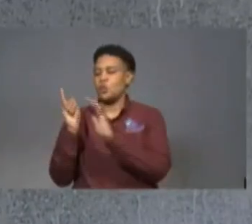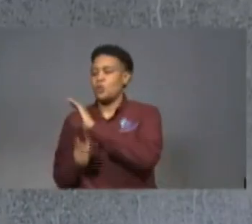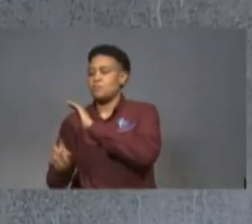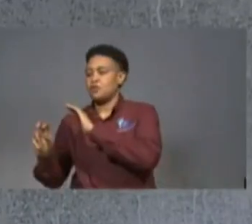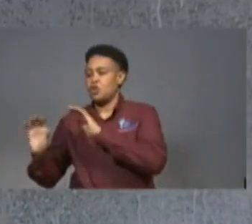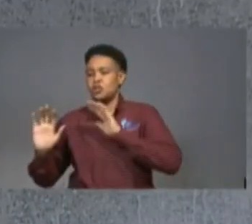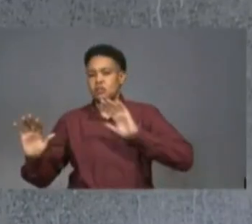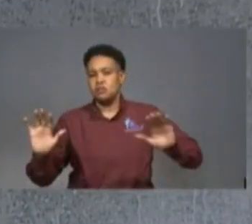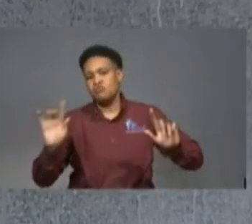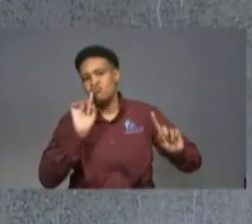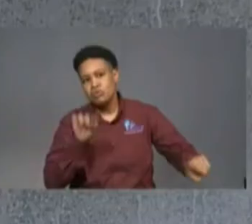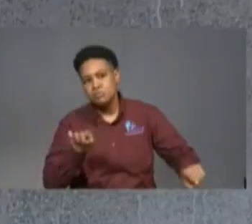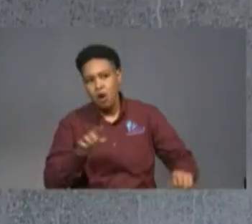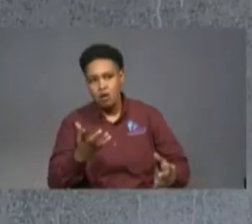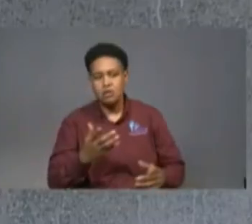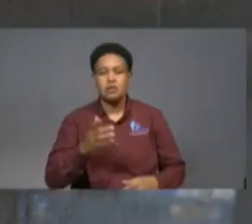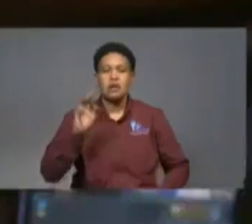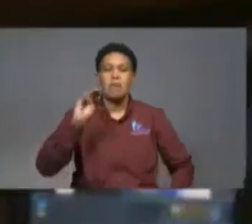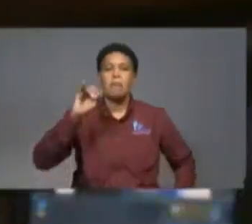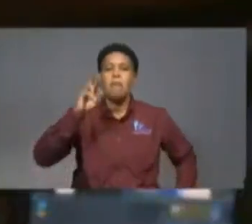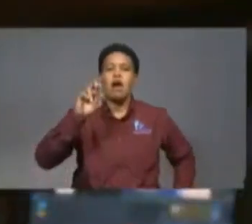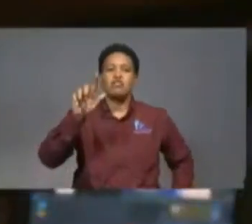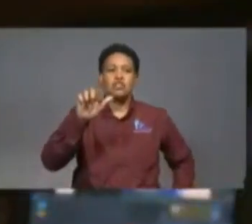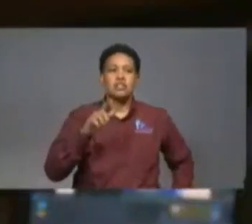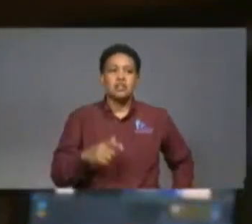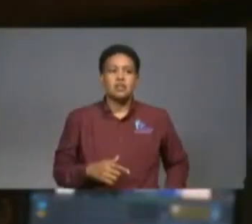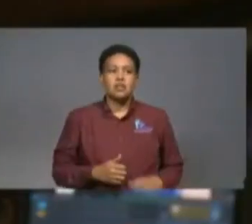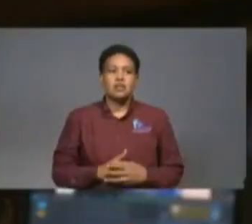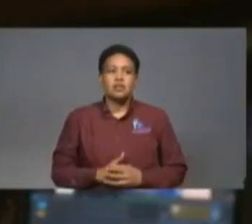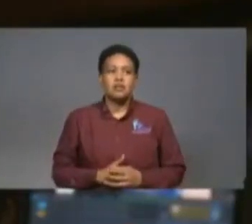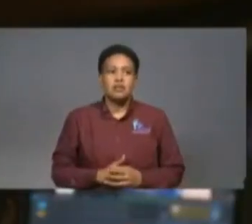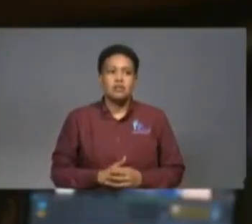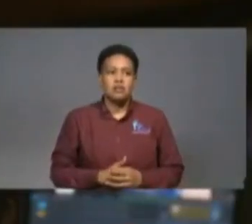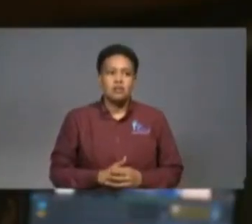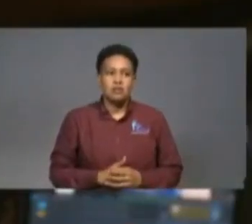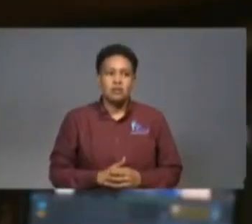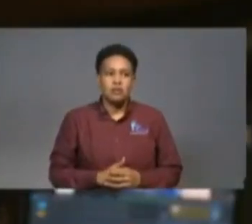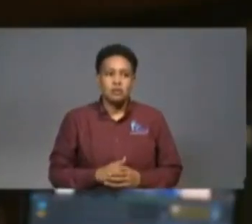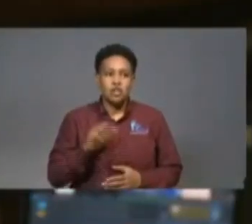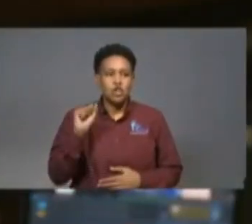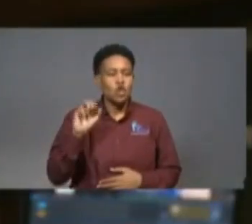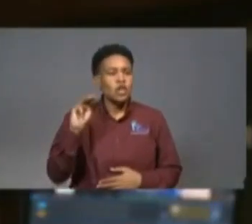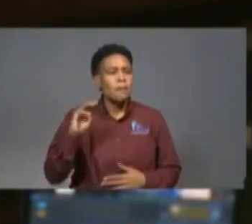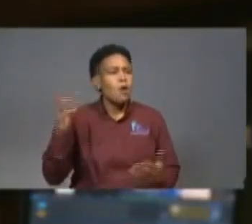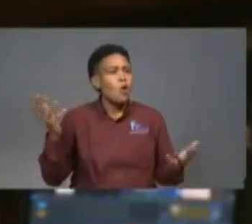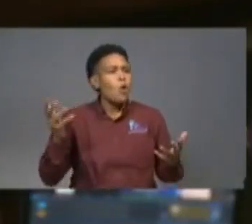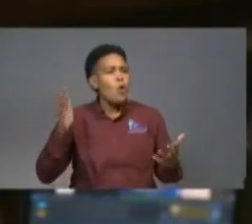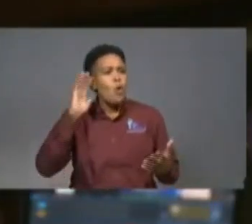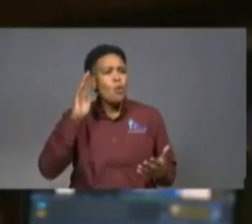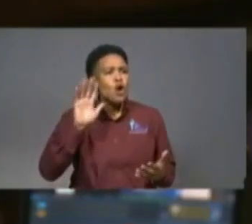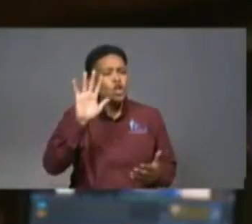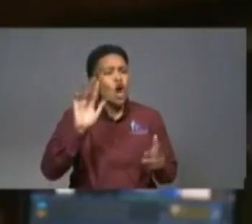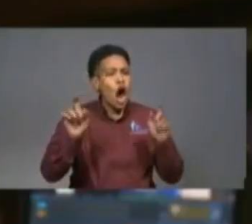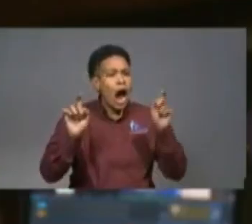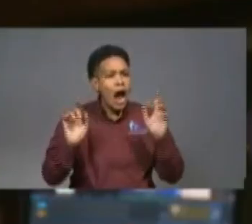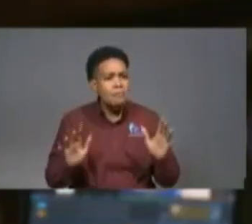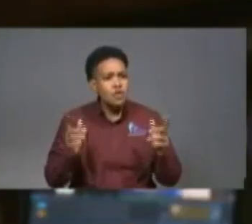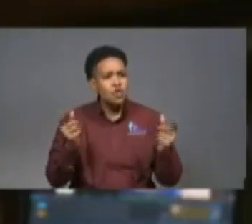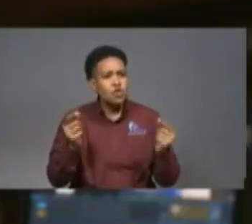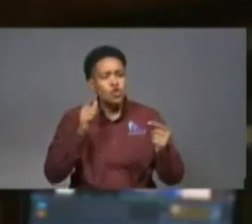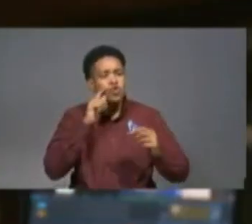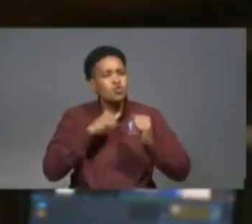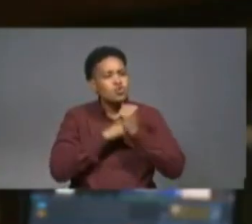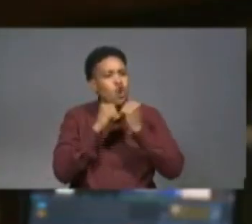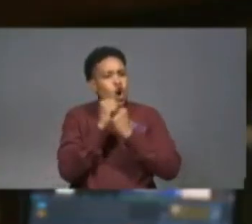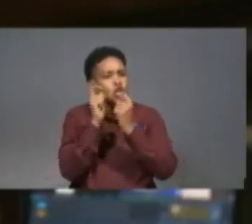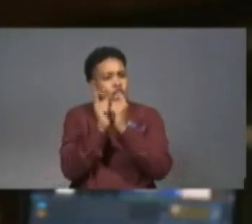to those questions. Marjorie, it's over to you. The question being asked, Janelle, on social media is, what will your administration do to restructure